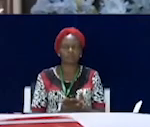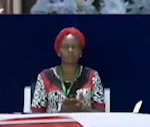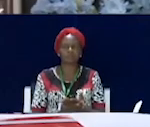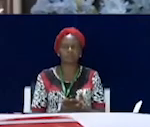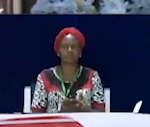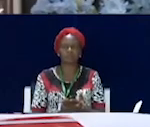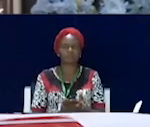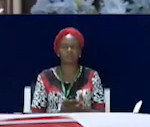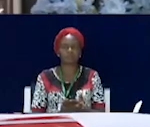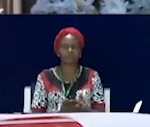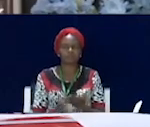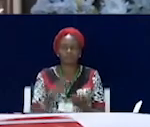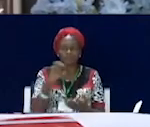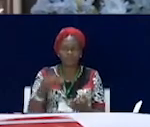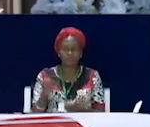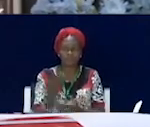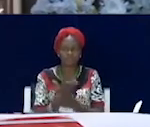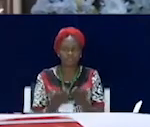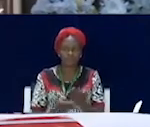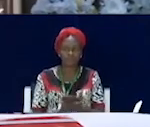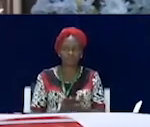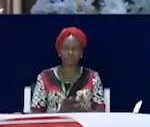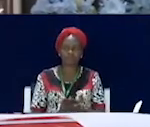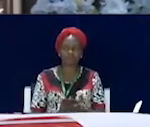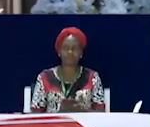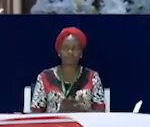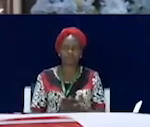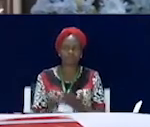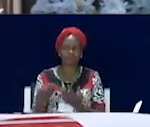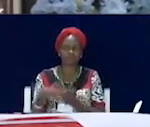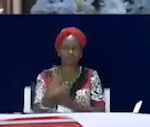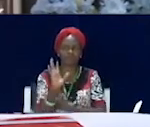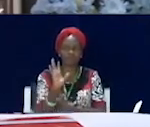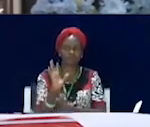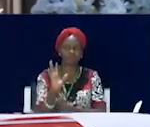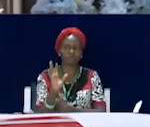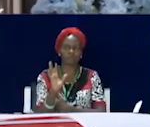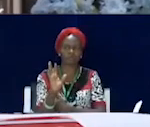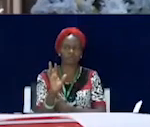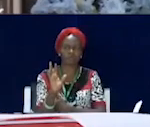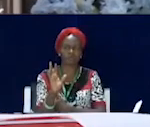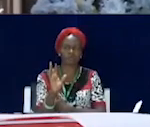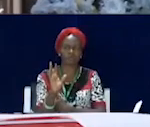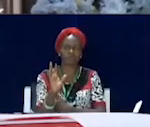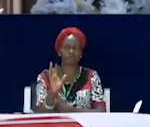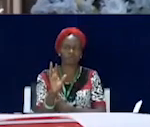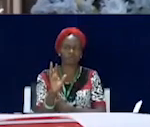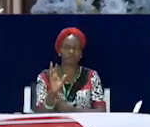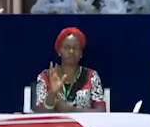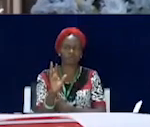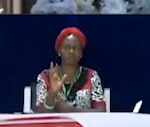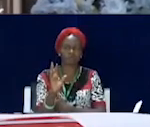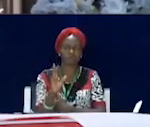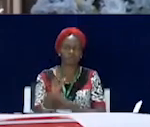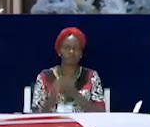The Everlasting Arms of God. Now,